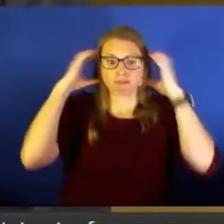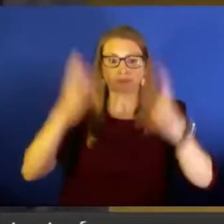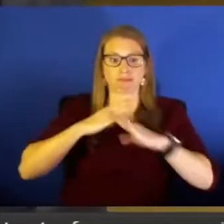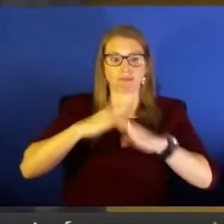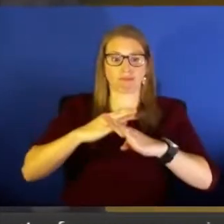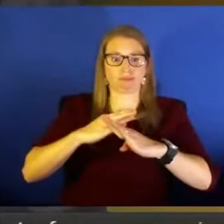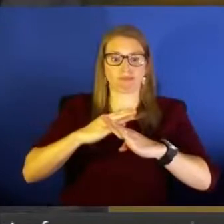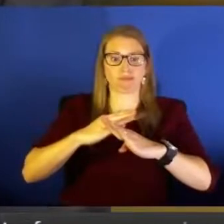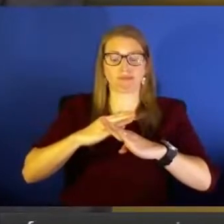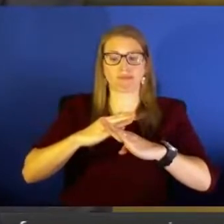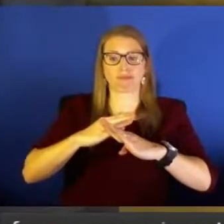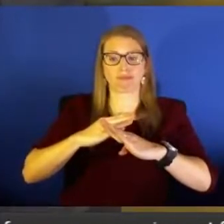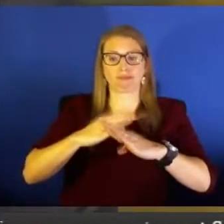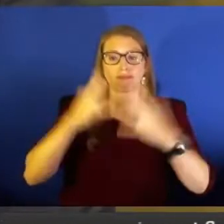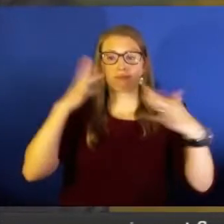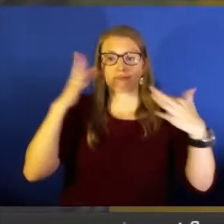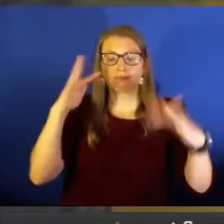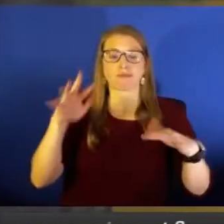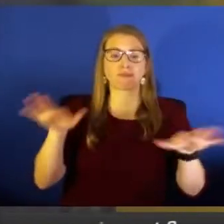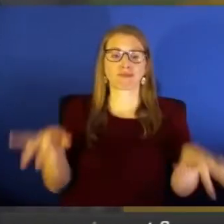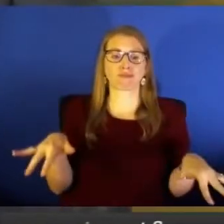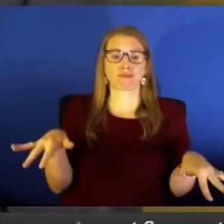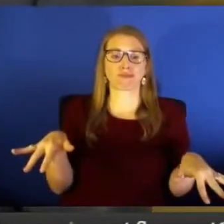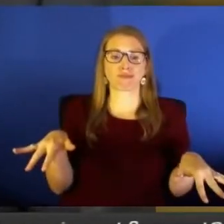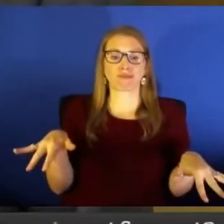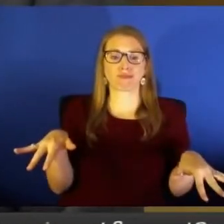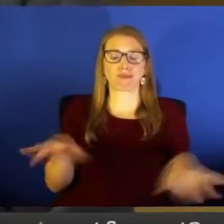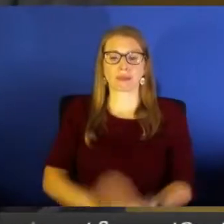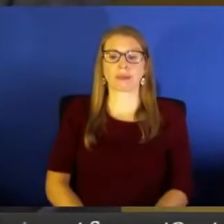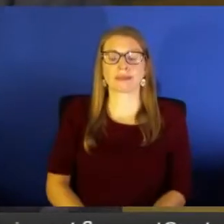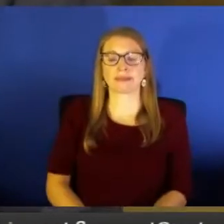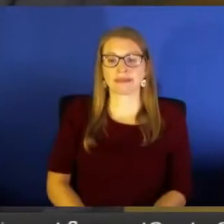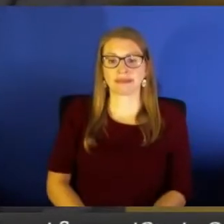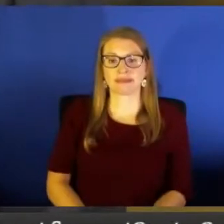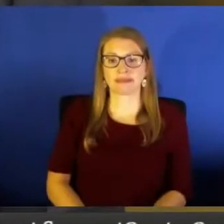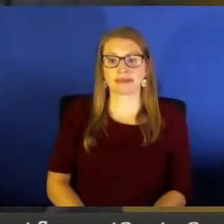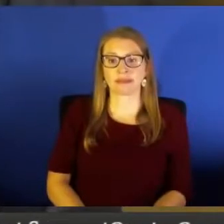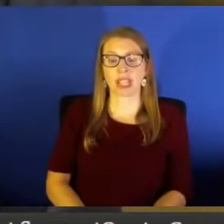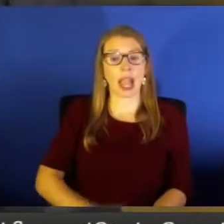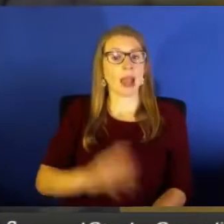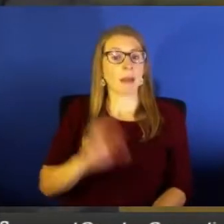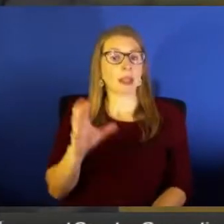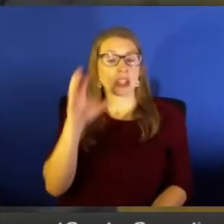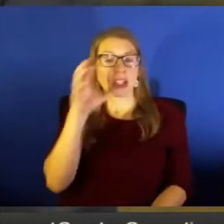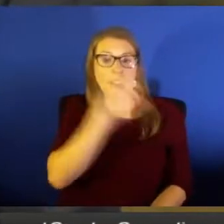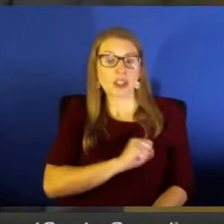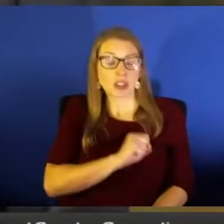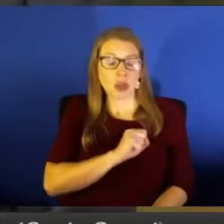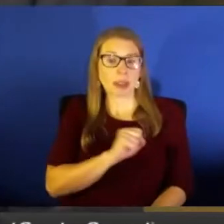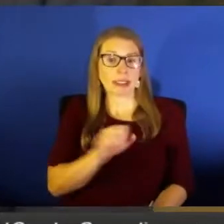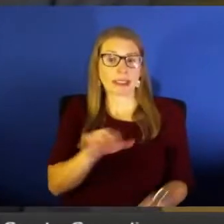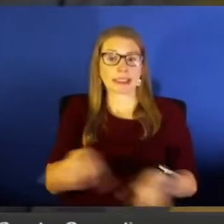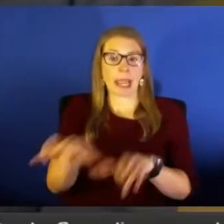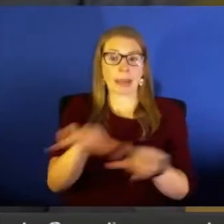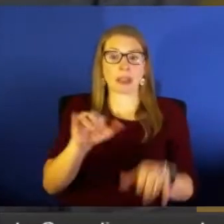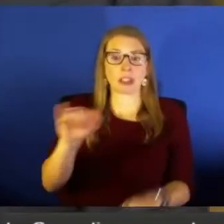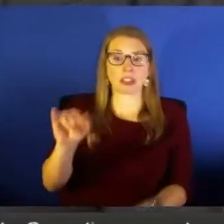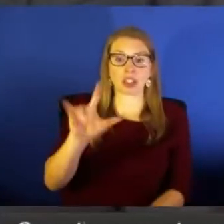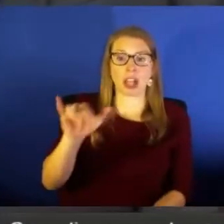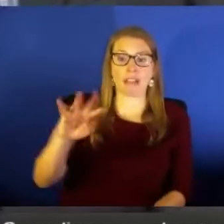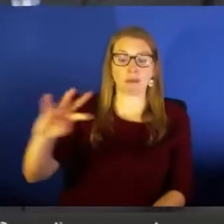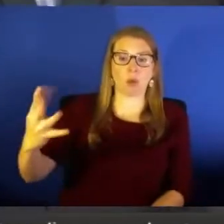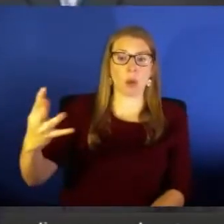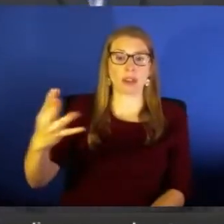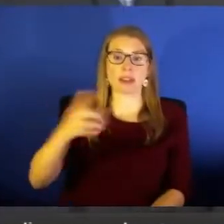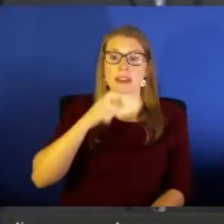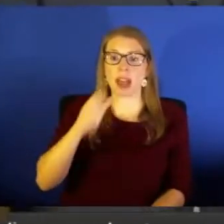sort of chills out. I would imagine that's the case for many. Yeah, 4th of July is not a big